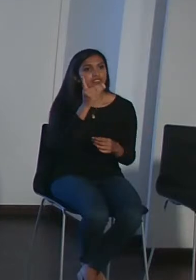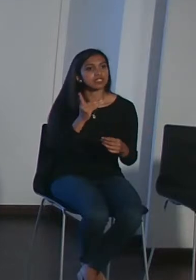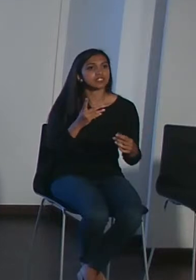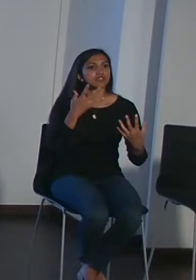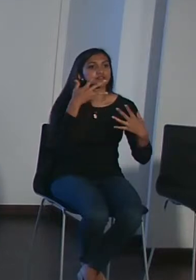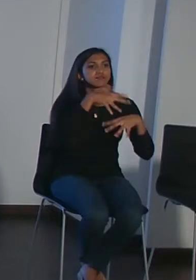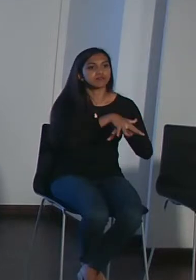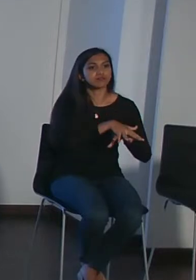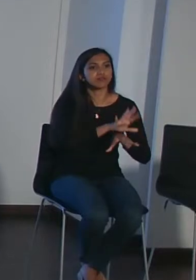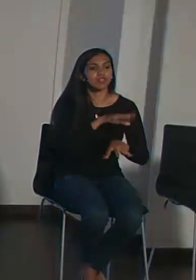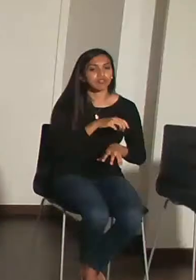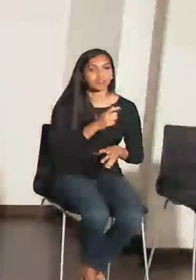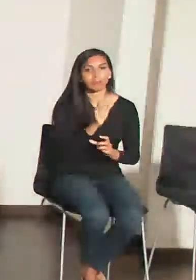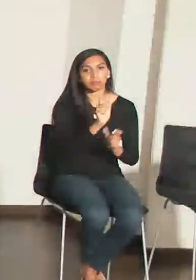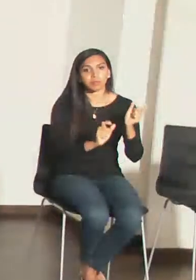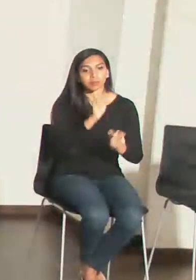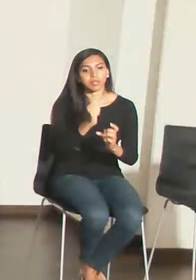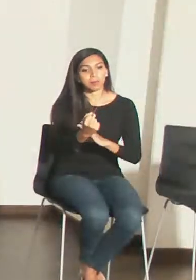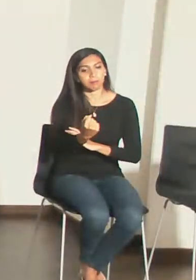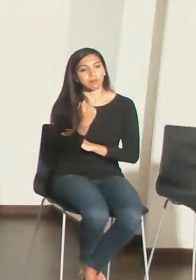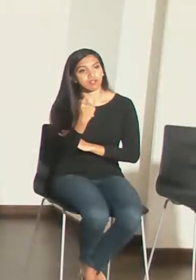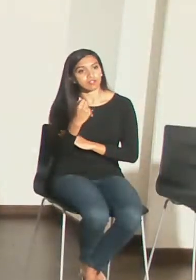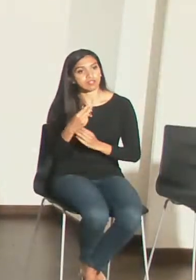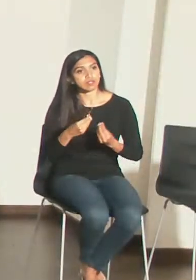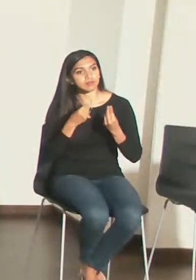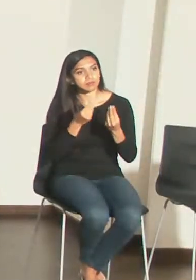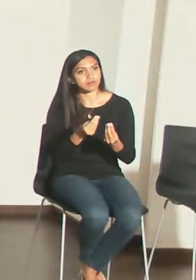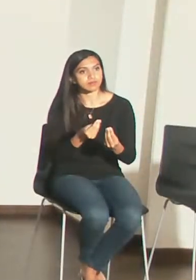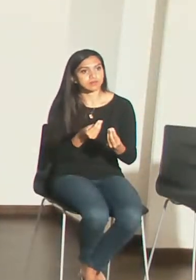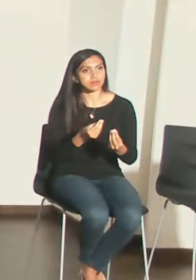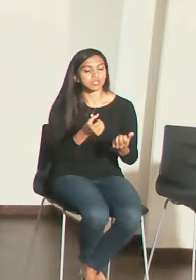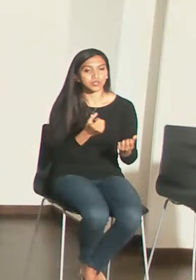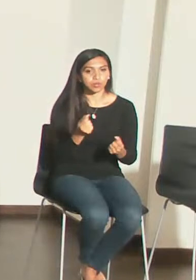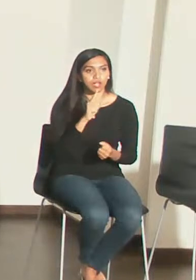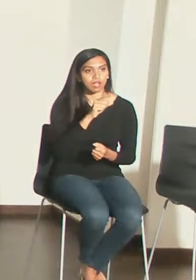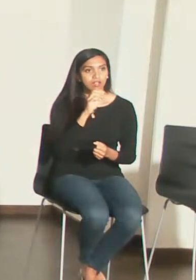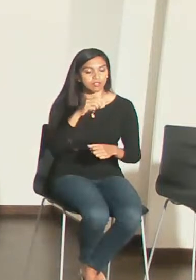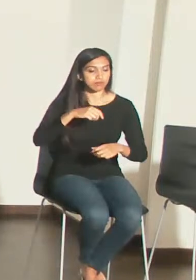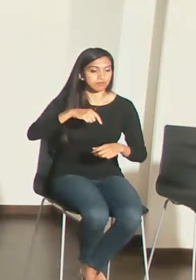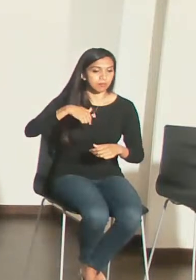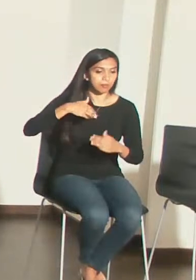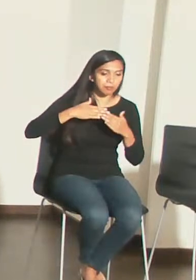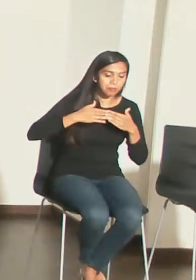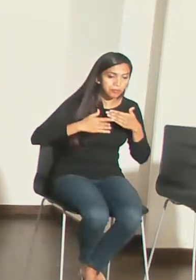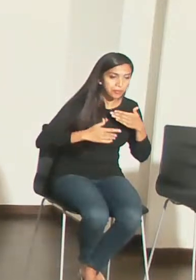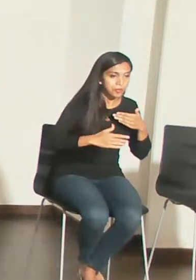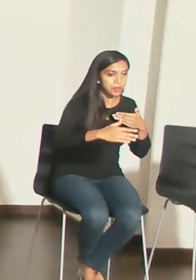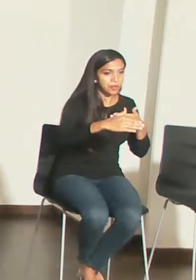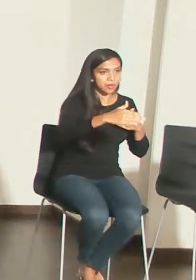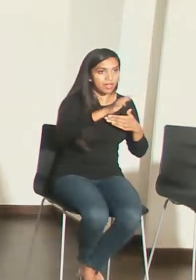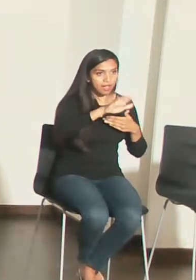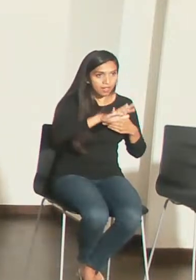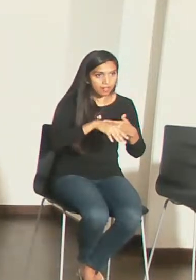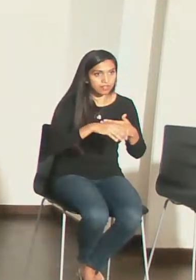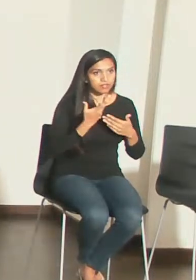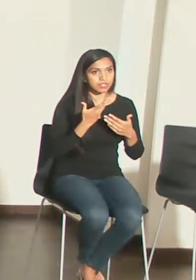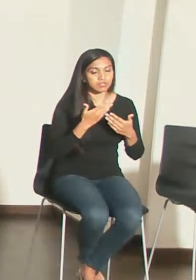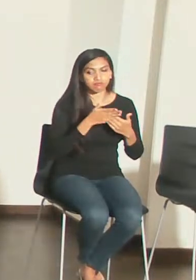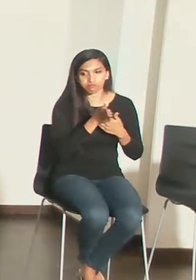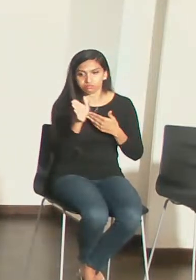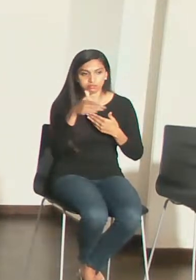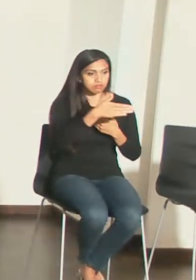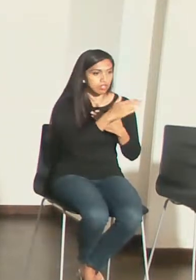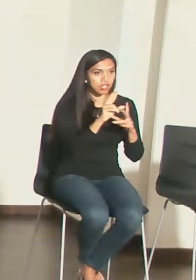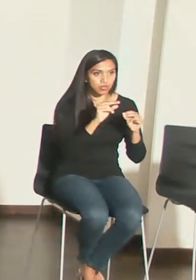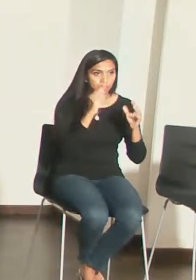that right and go left. You're putting 100 steps, so you're avoiding an 8-year-old woman from, with